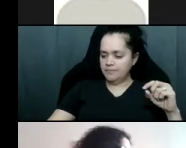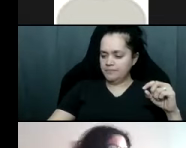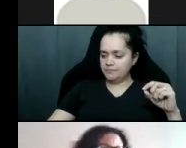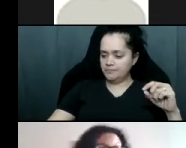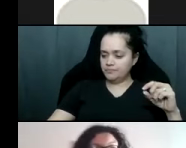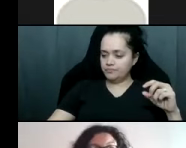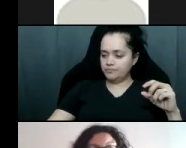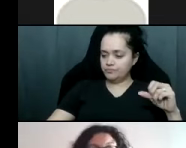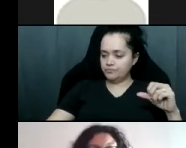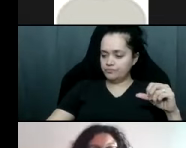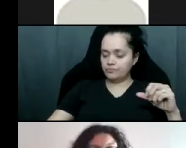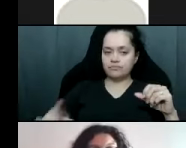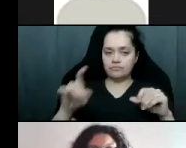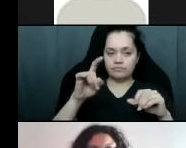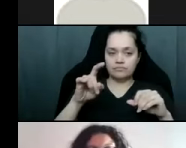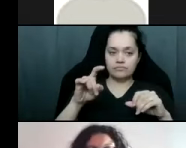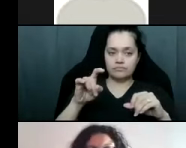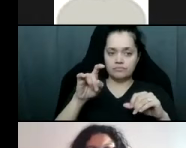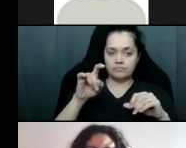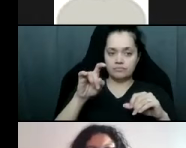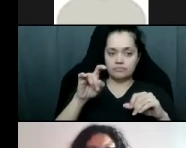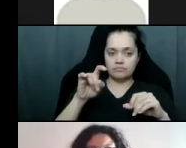Okay, did you put down